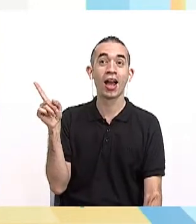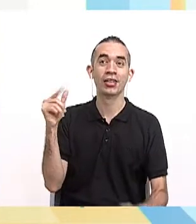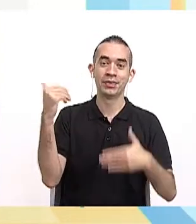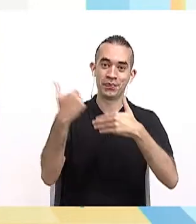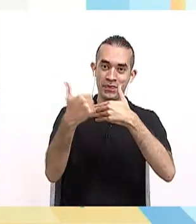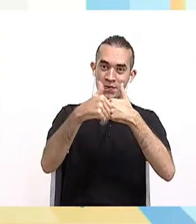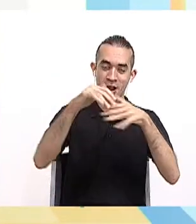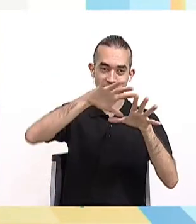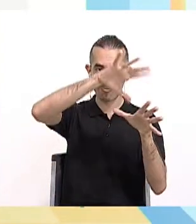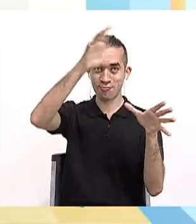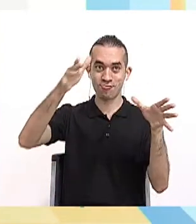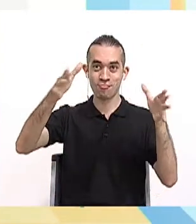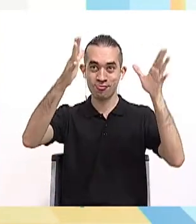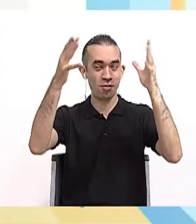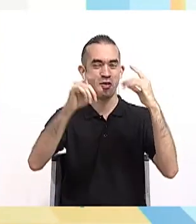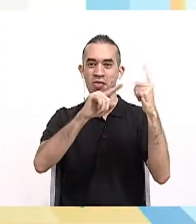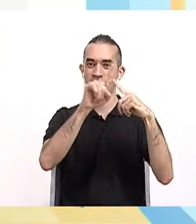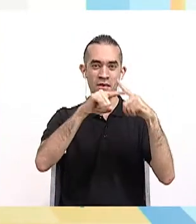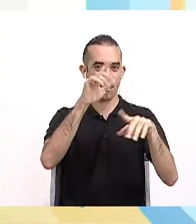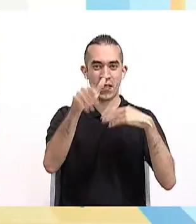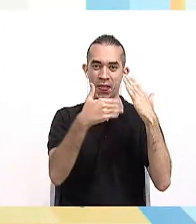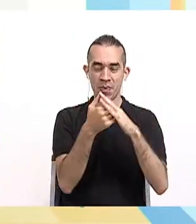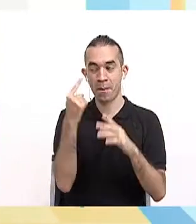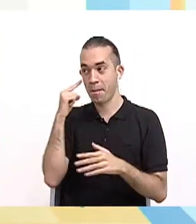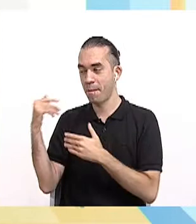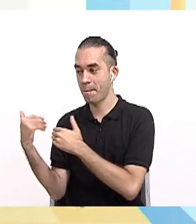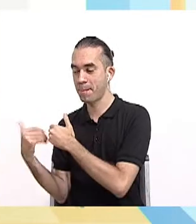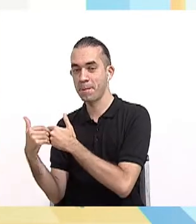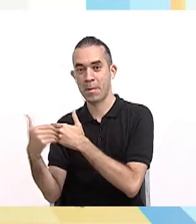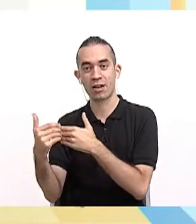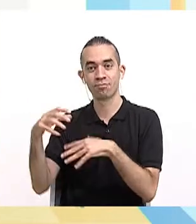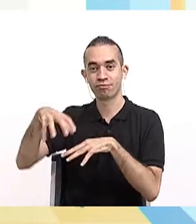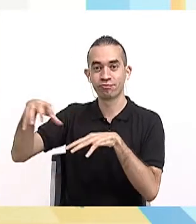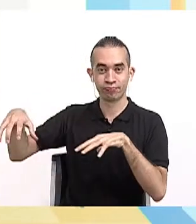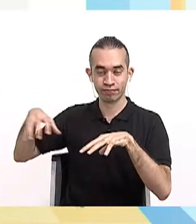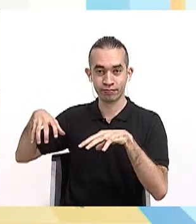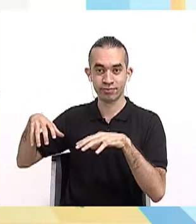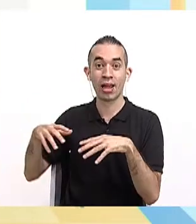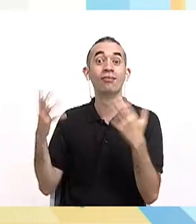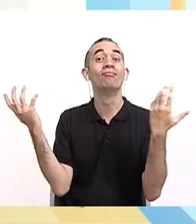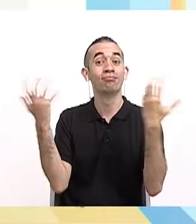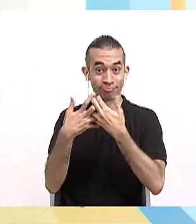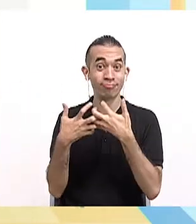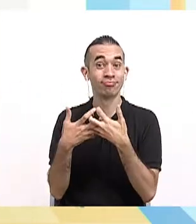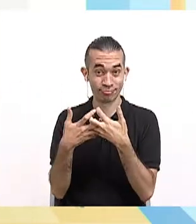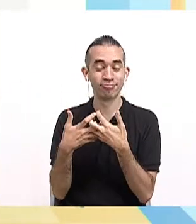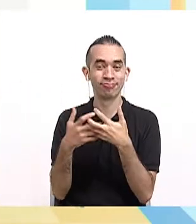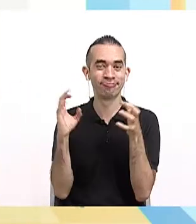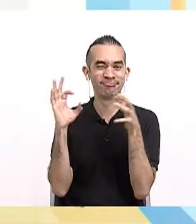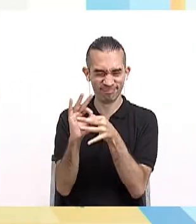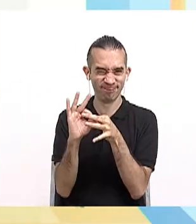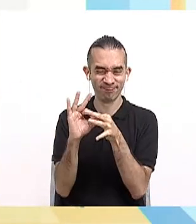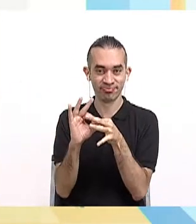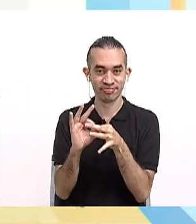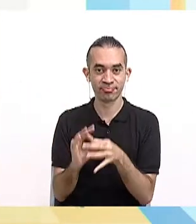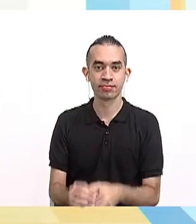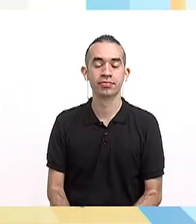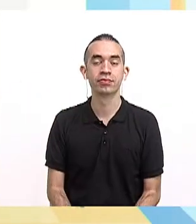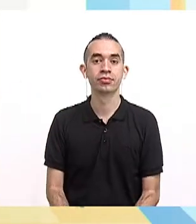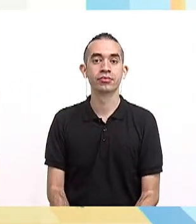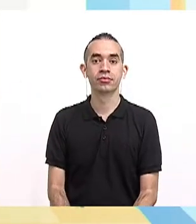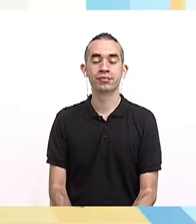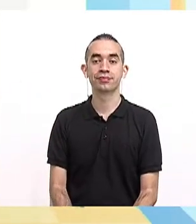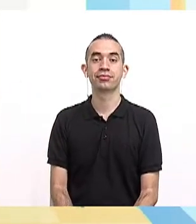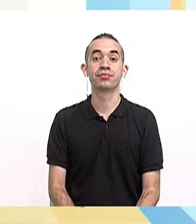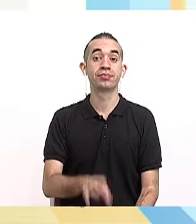the cement, the concrete, everything over there, and you see the bread. Does it make sense now? So, we are